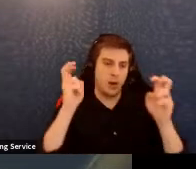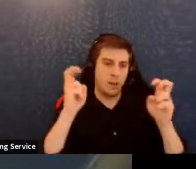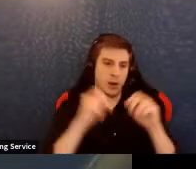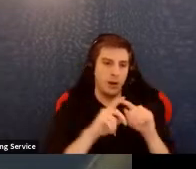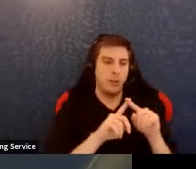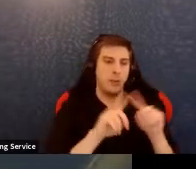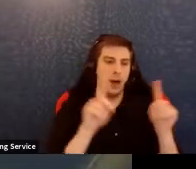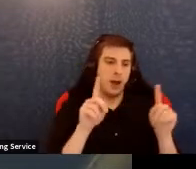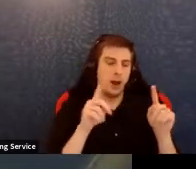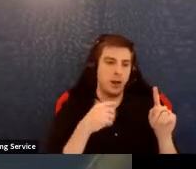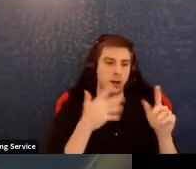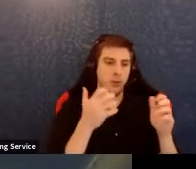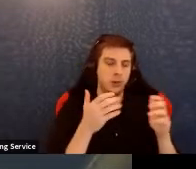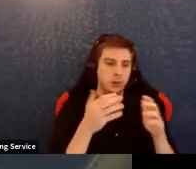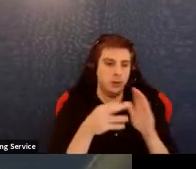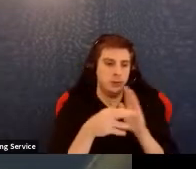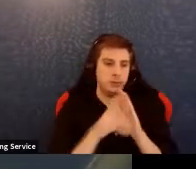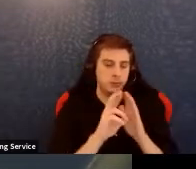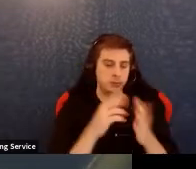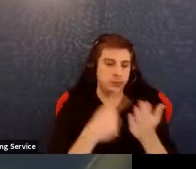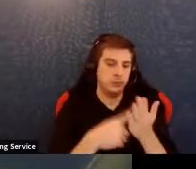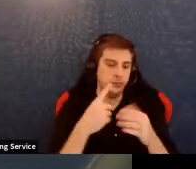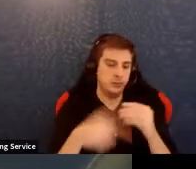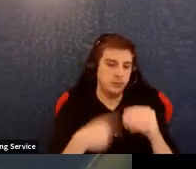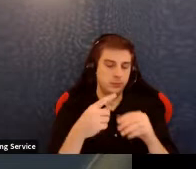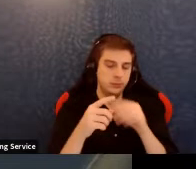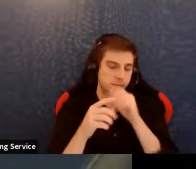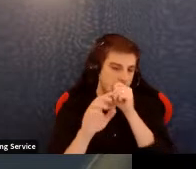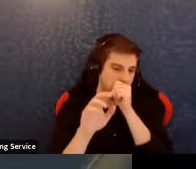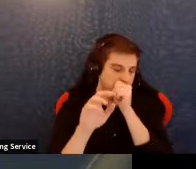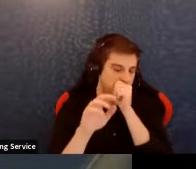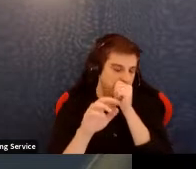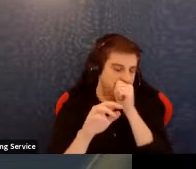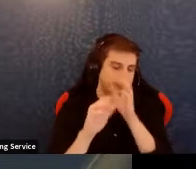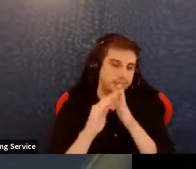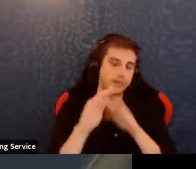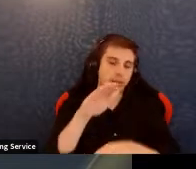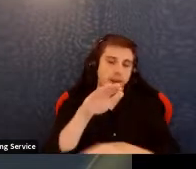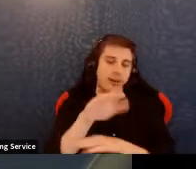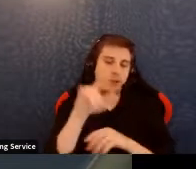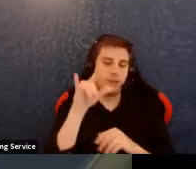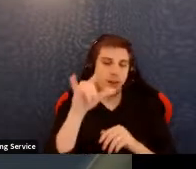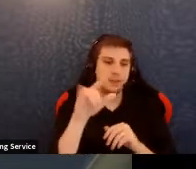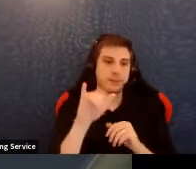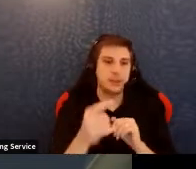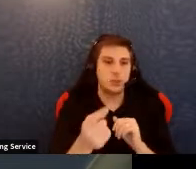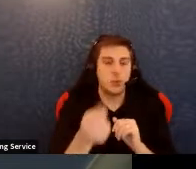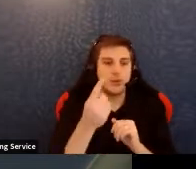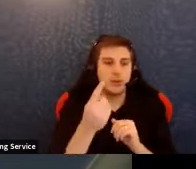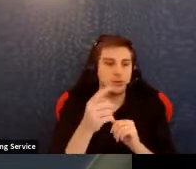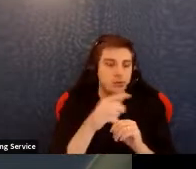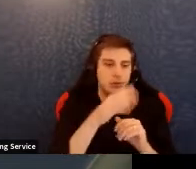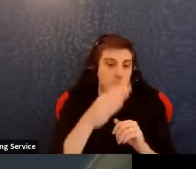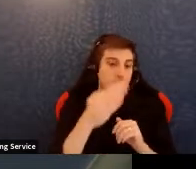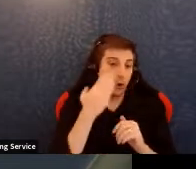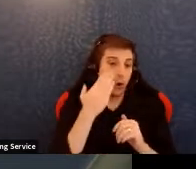But I'd like to go through, talk about night flying, because night flying is one of those things that you never know when you